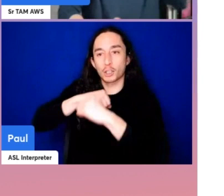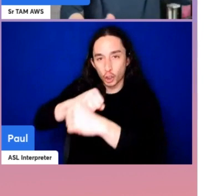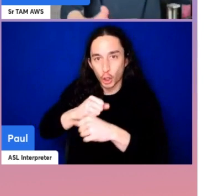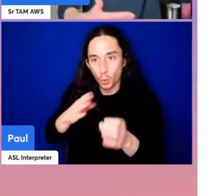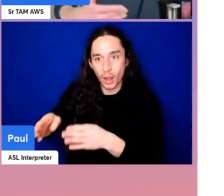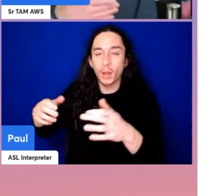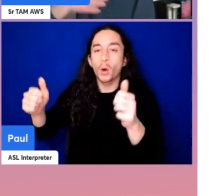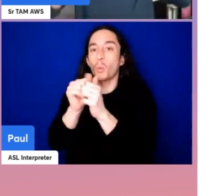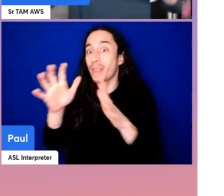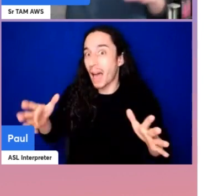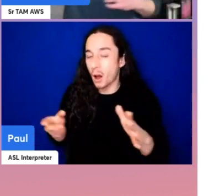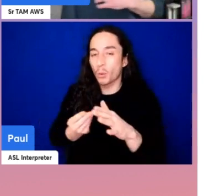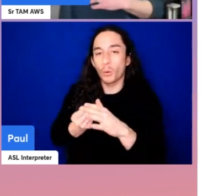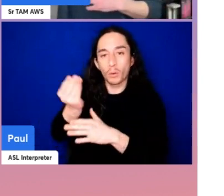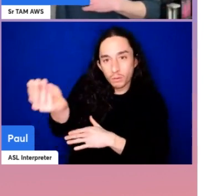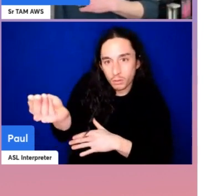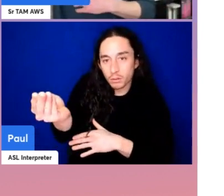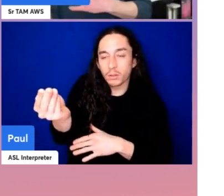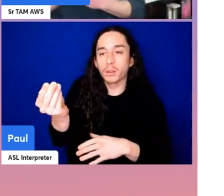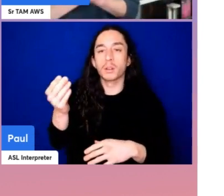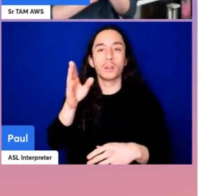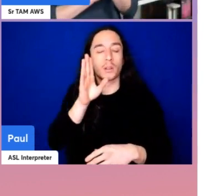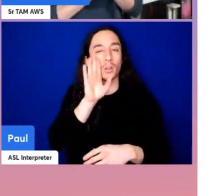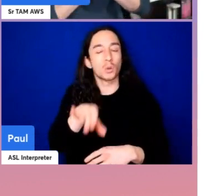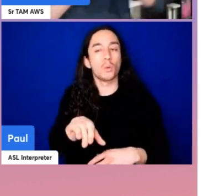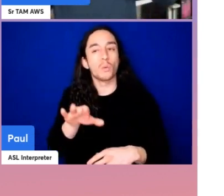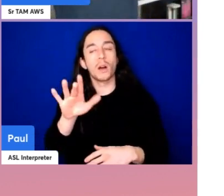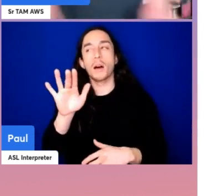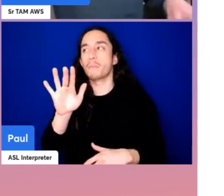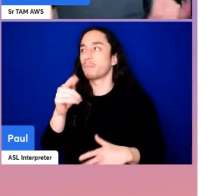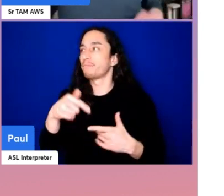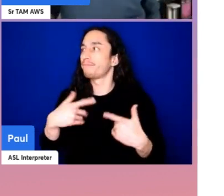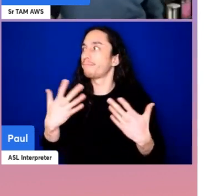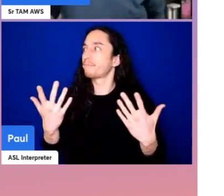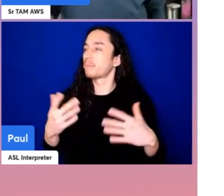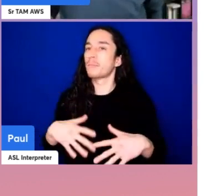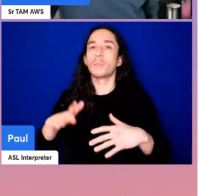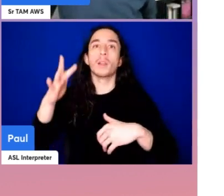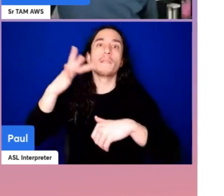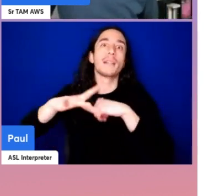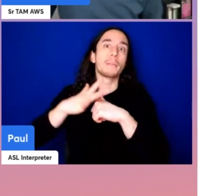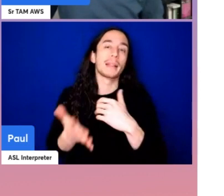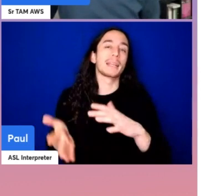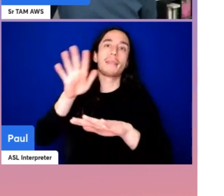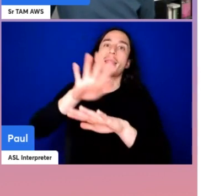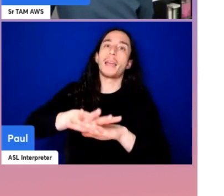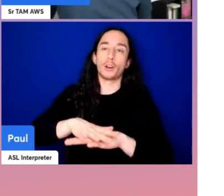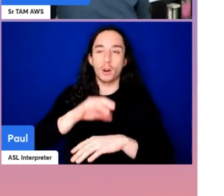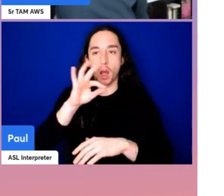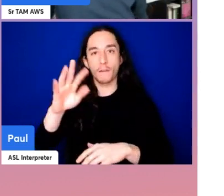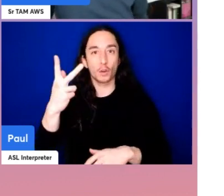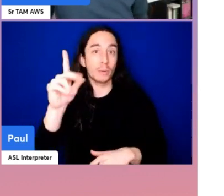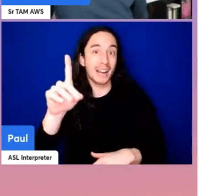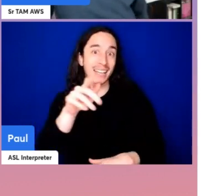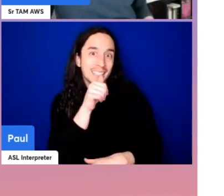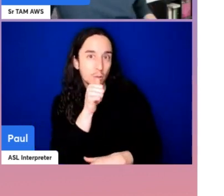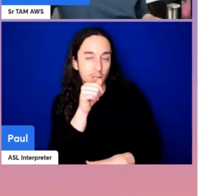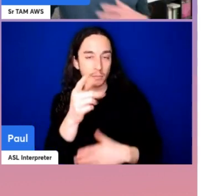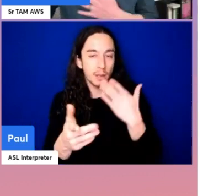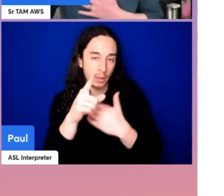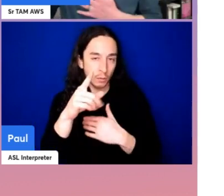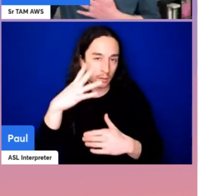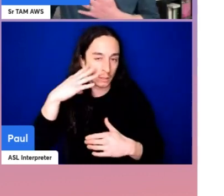passing through, the sort of availability layer of Kubernetes secrets that you may have encountered,